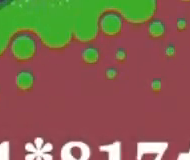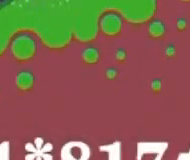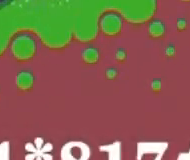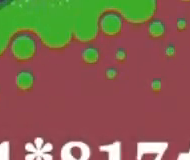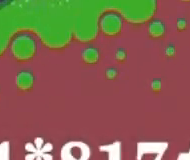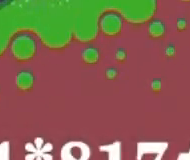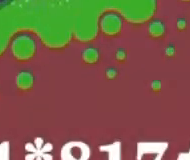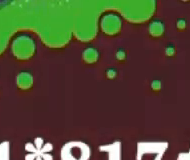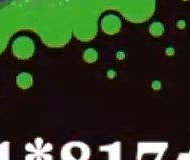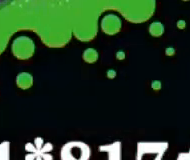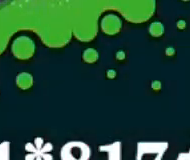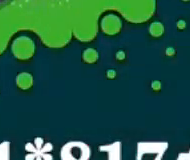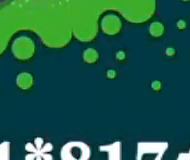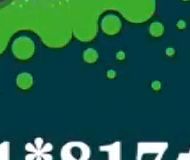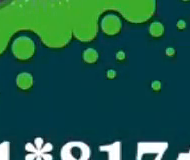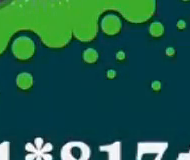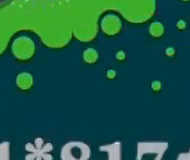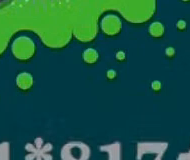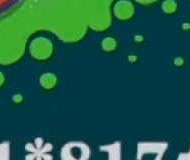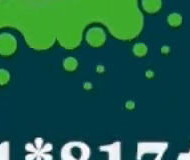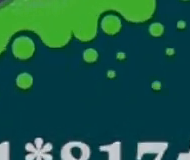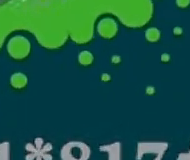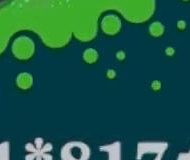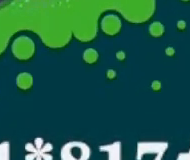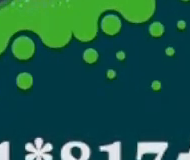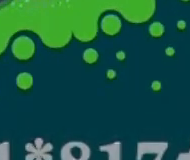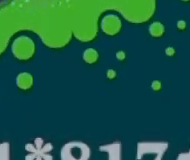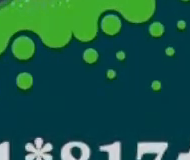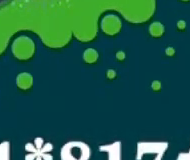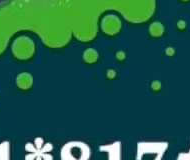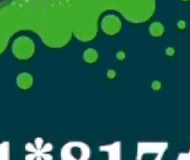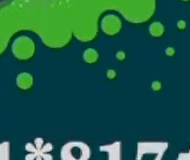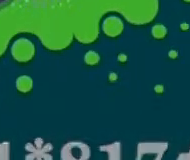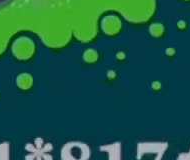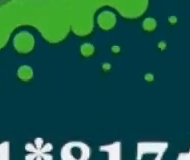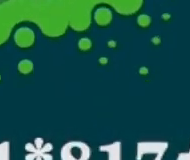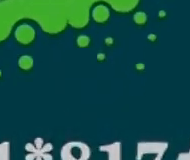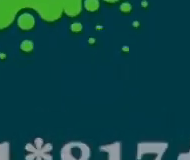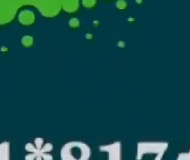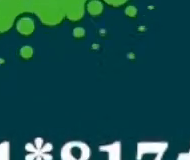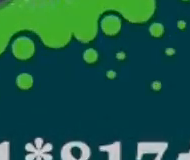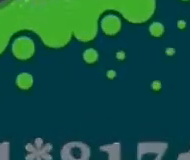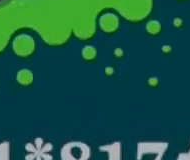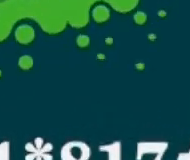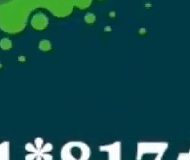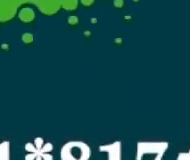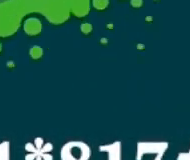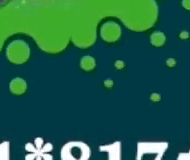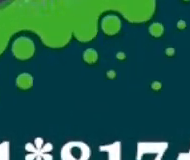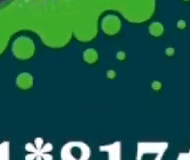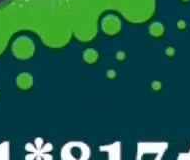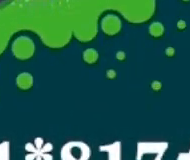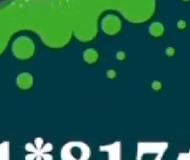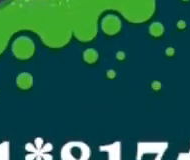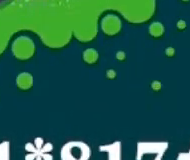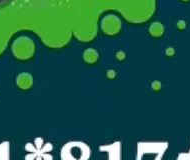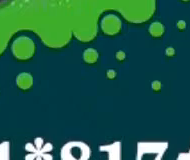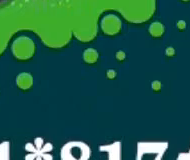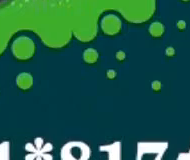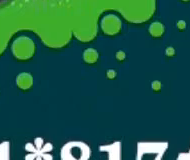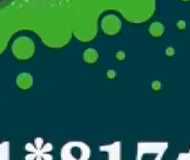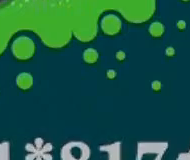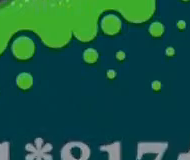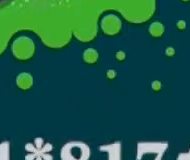shall be opened to you. For everyone who asks receives, and he who seeks finds, and to him who knocks the door